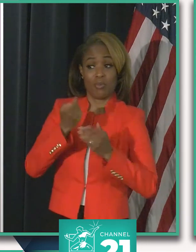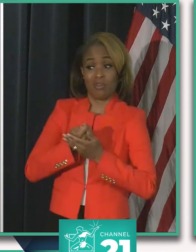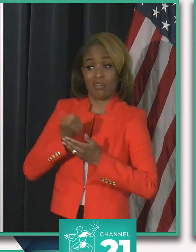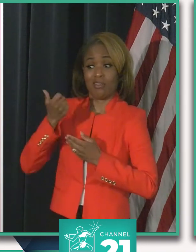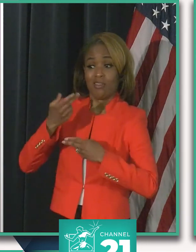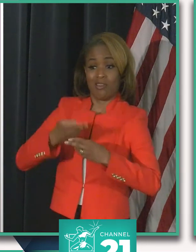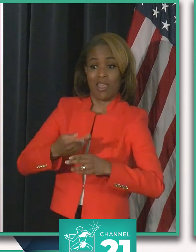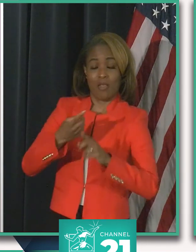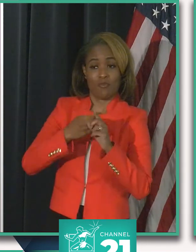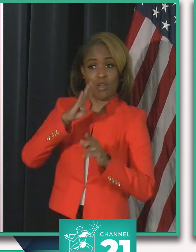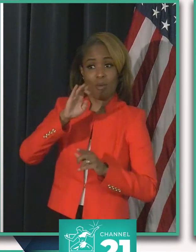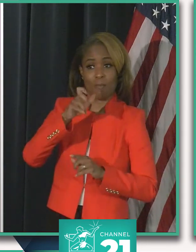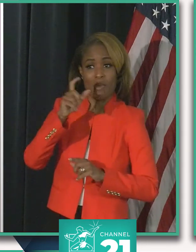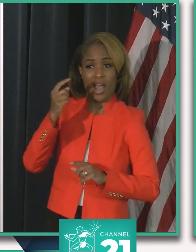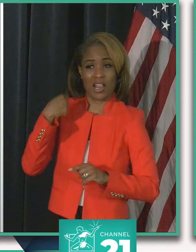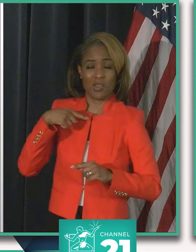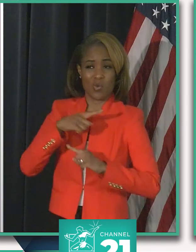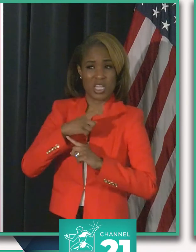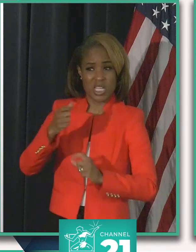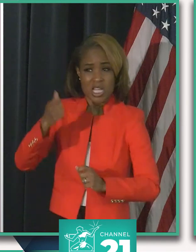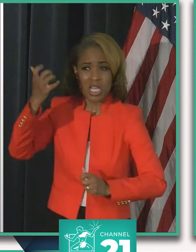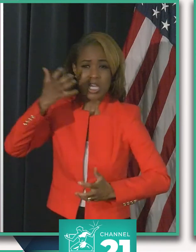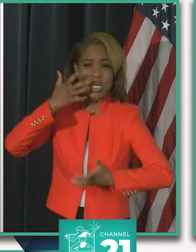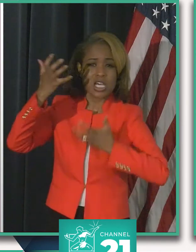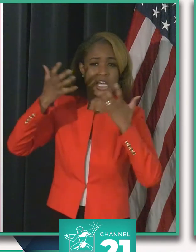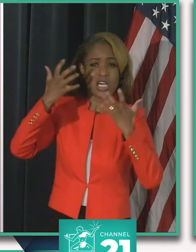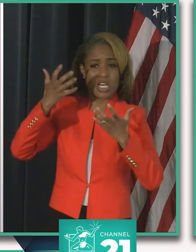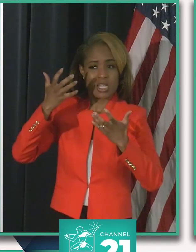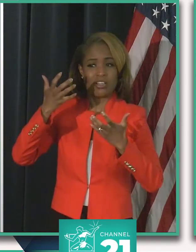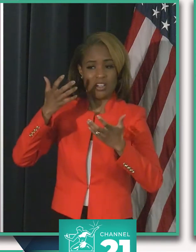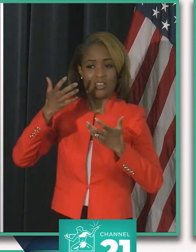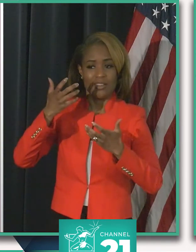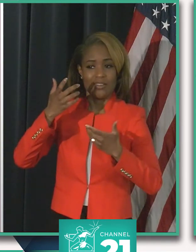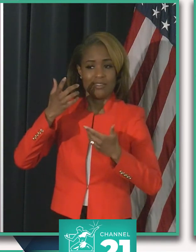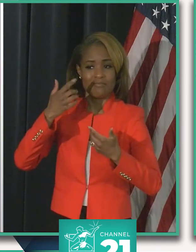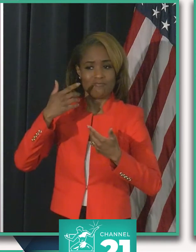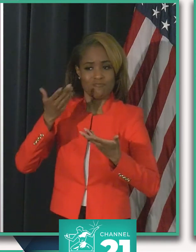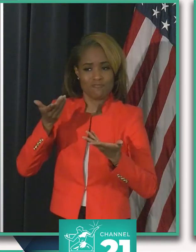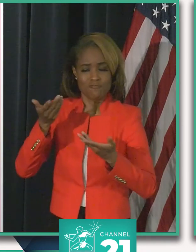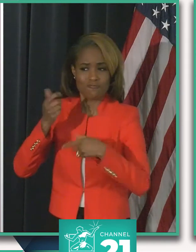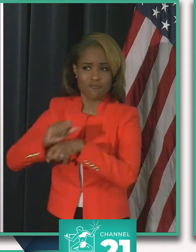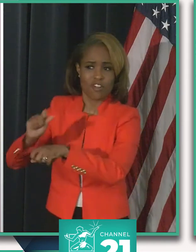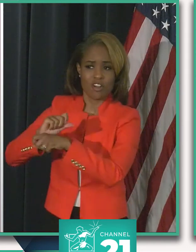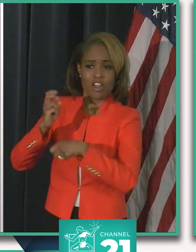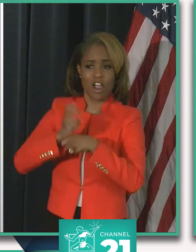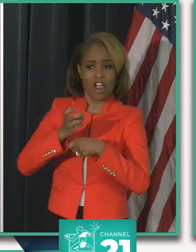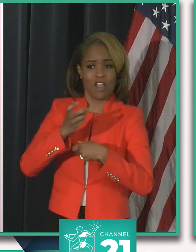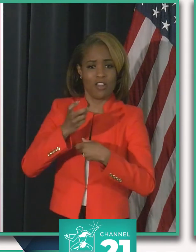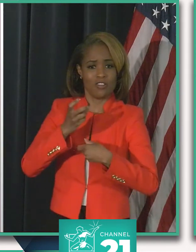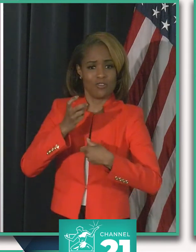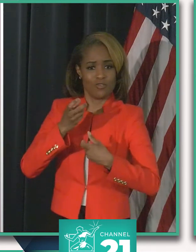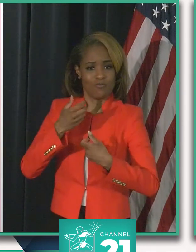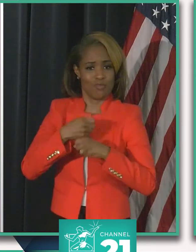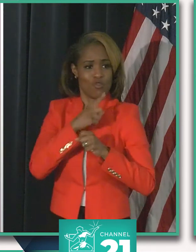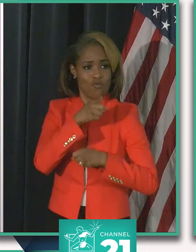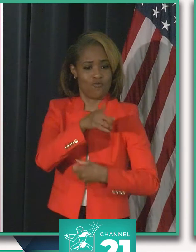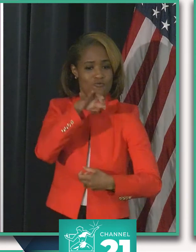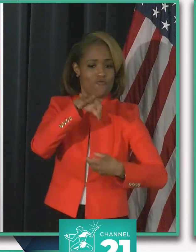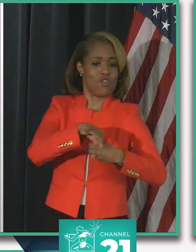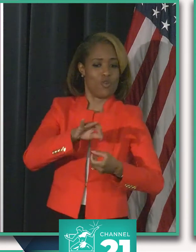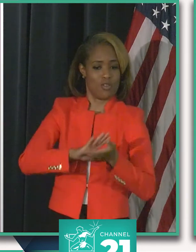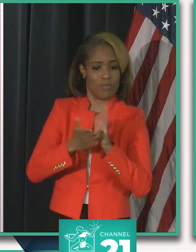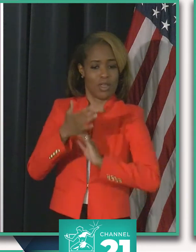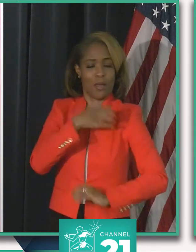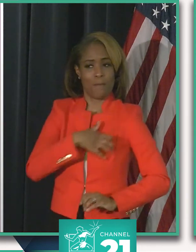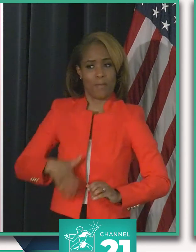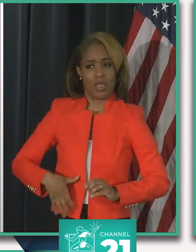there and screamed and hollered, and we got you voted in. So I hope you continue the work that you have been